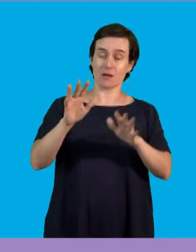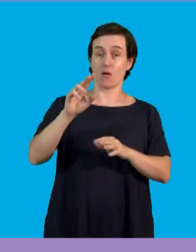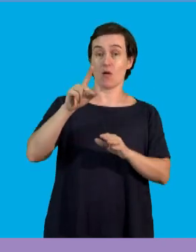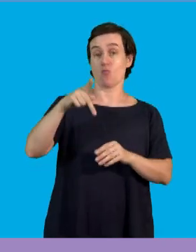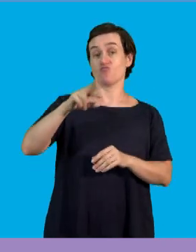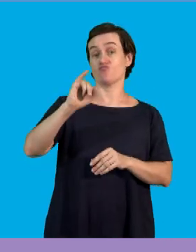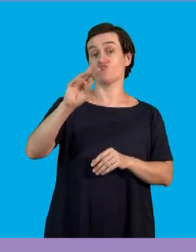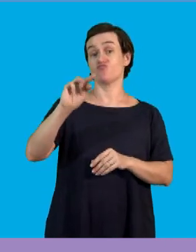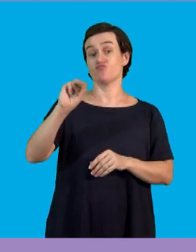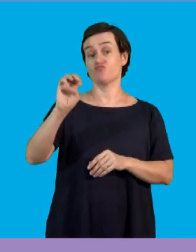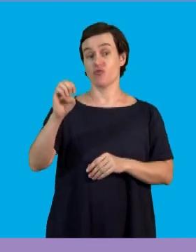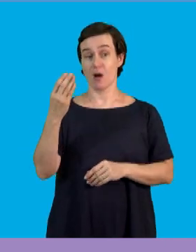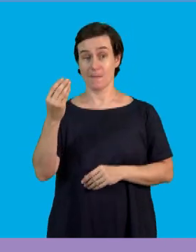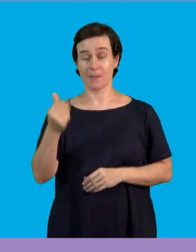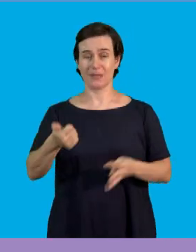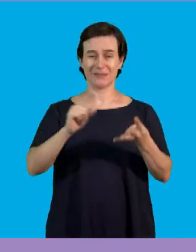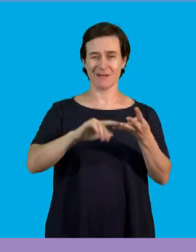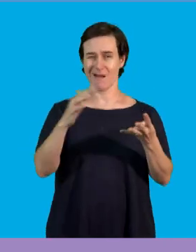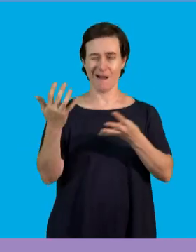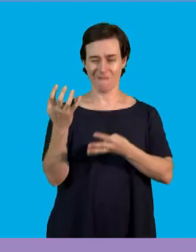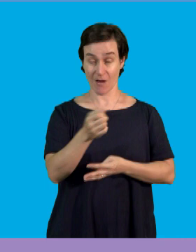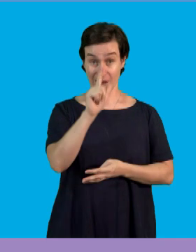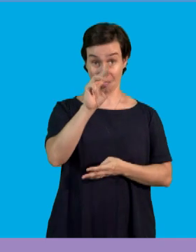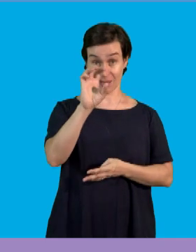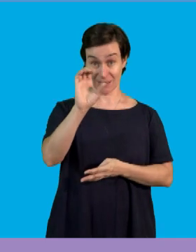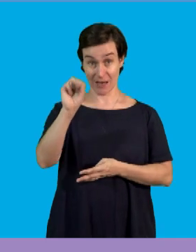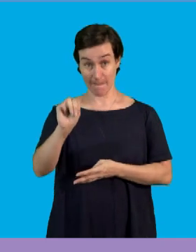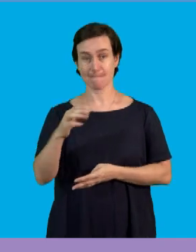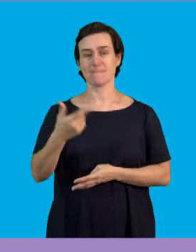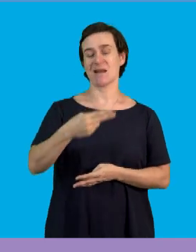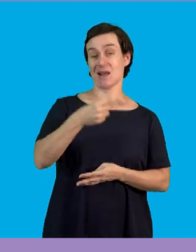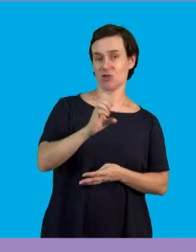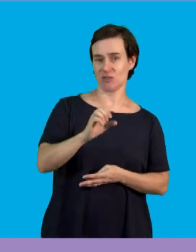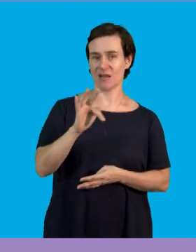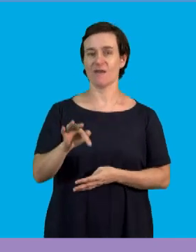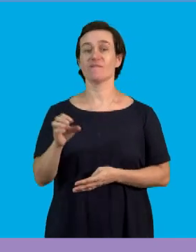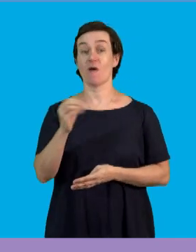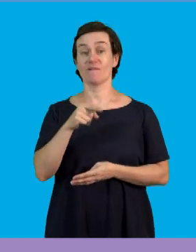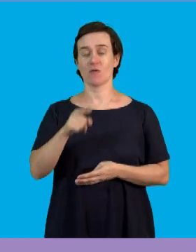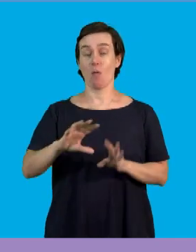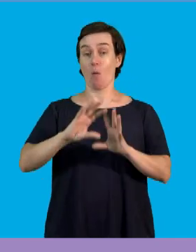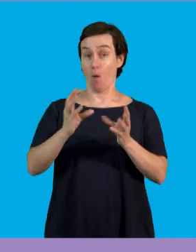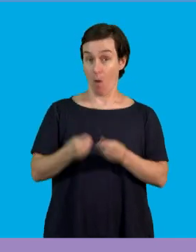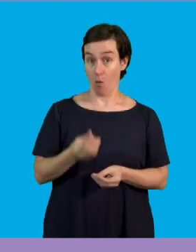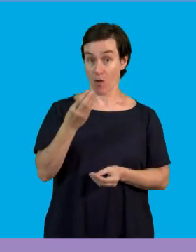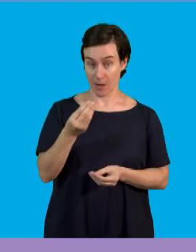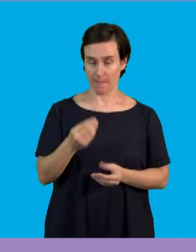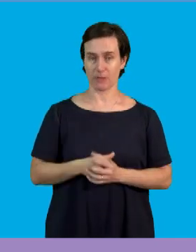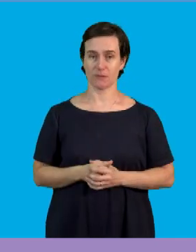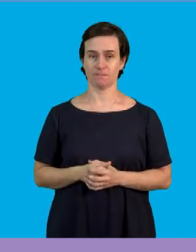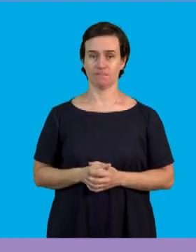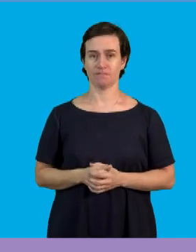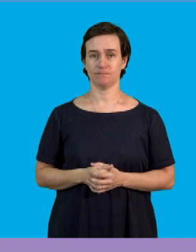know how to find the LCM and HCF of whole numbers by listing the multiples and